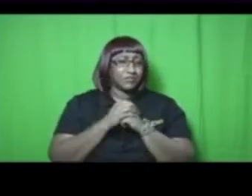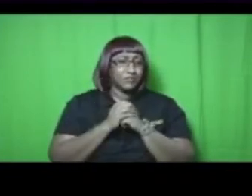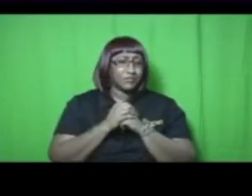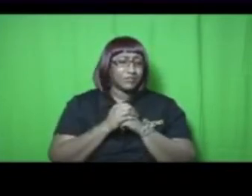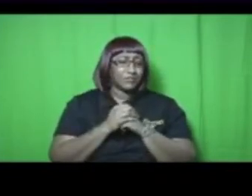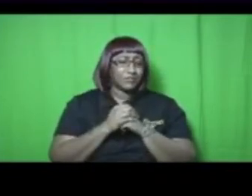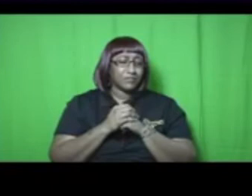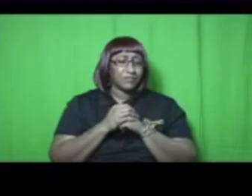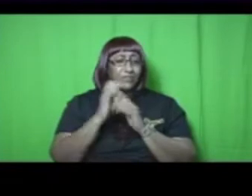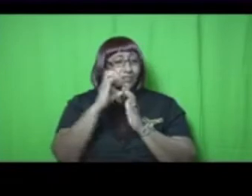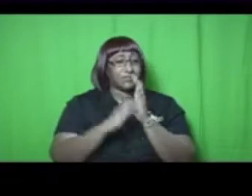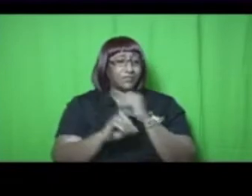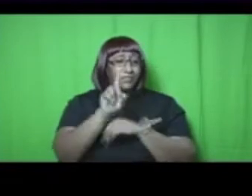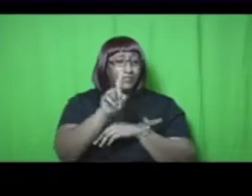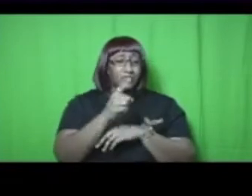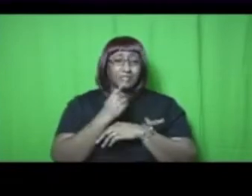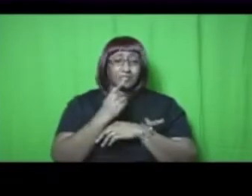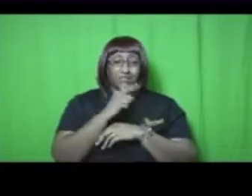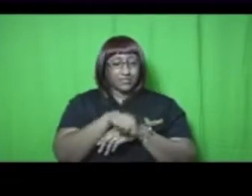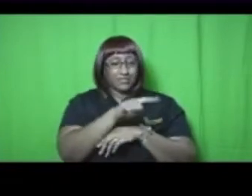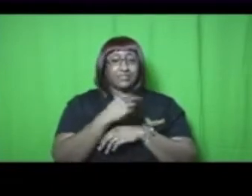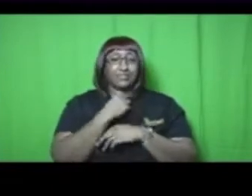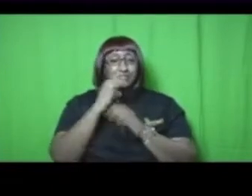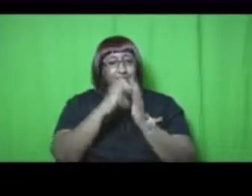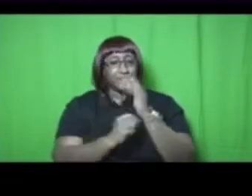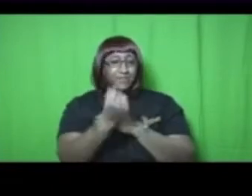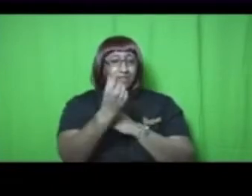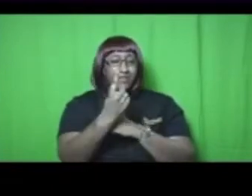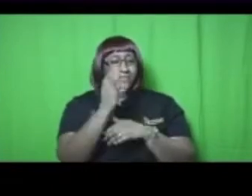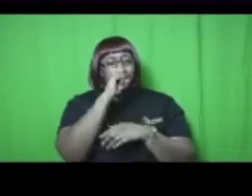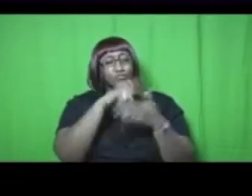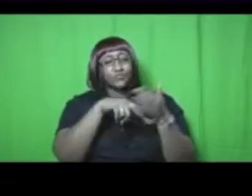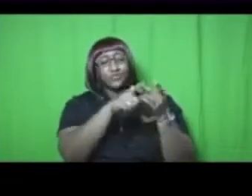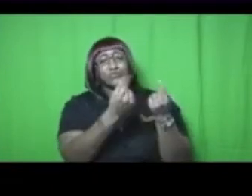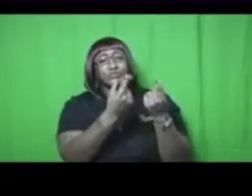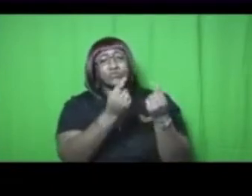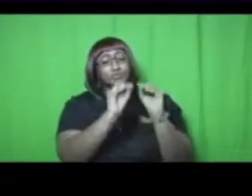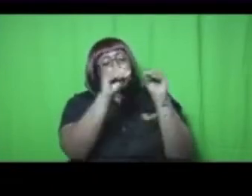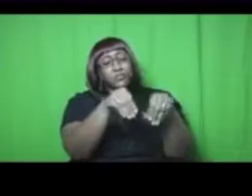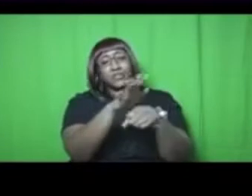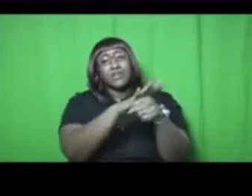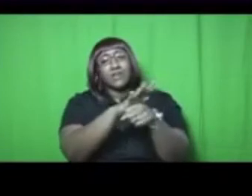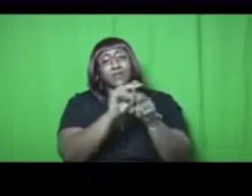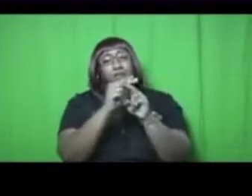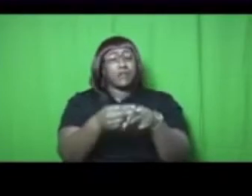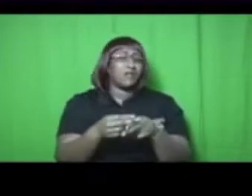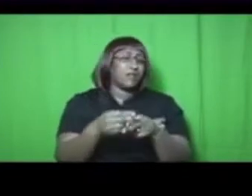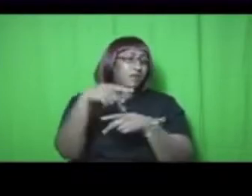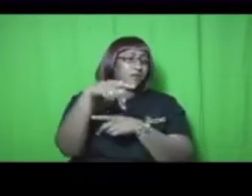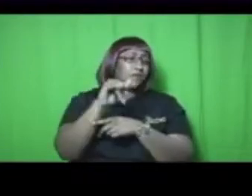In Exodus chapter 1, because they said there are slaves in chapter 11, guess what they did? They put them in this area called Pithon